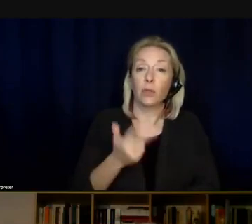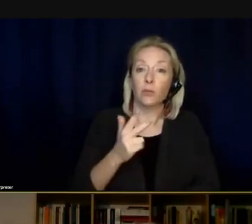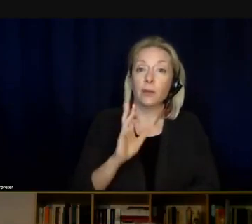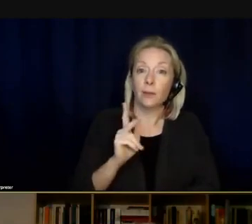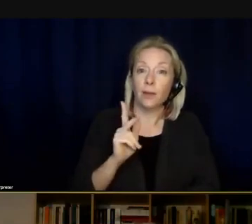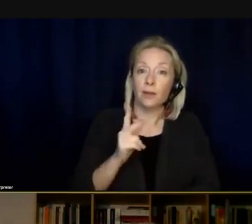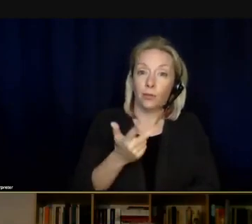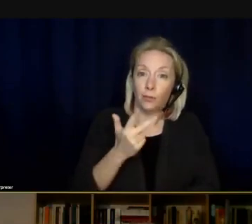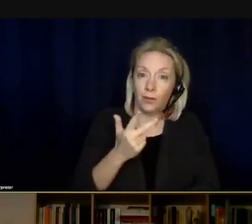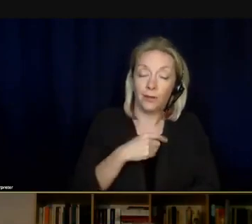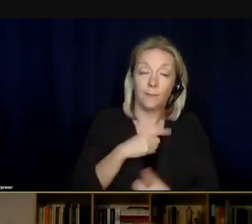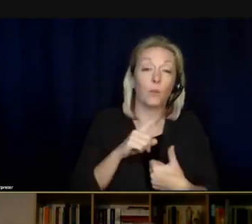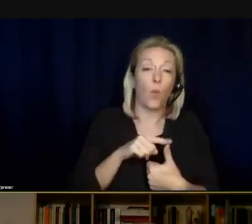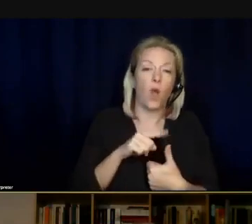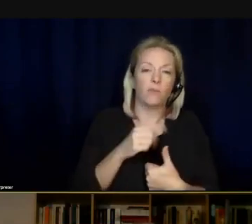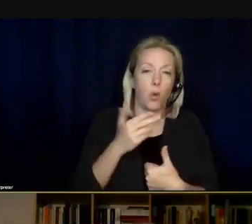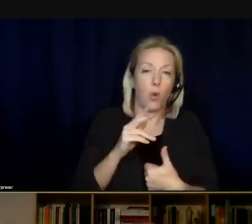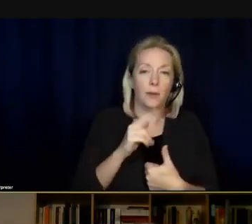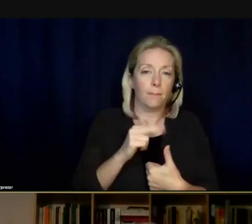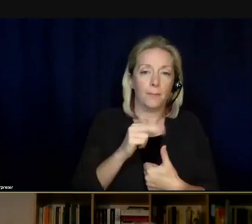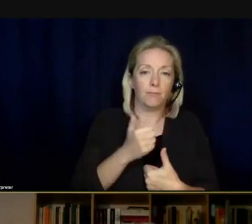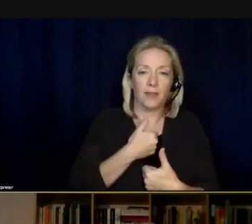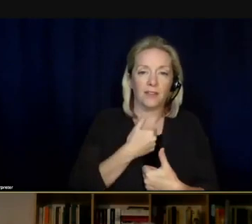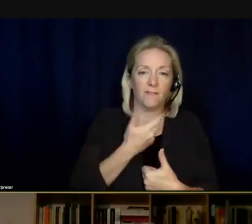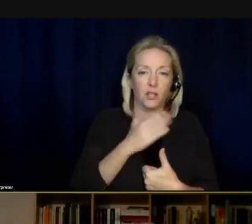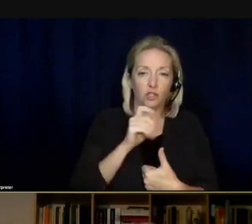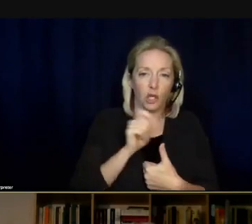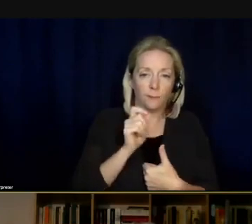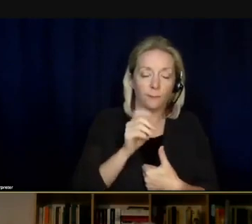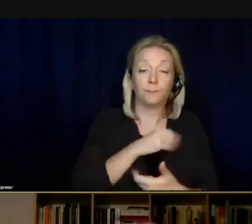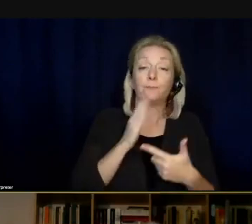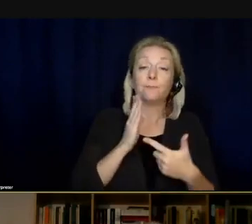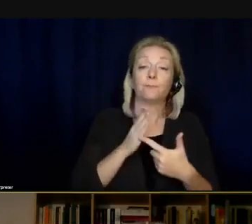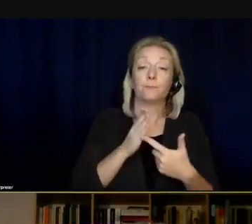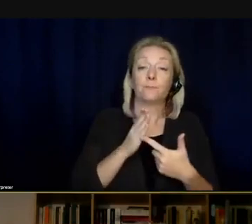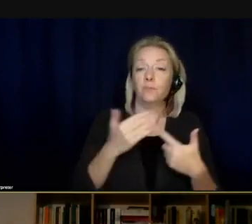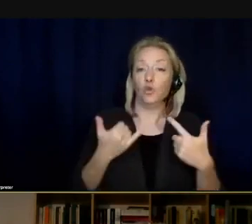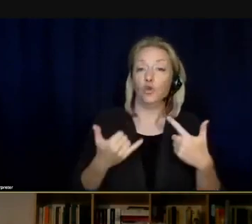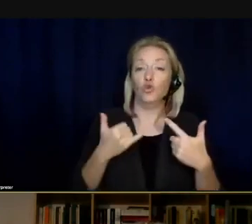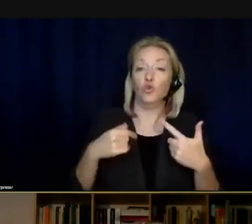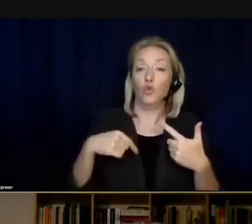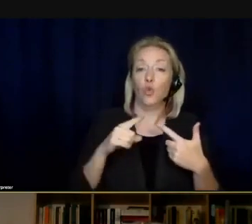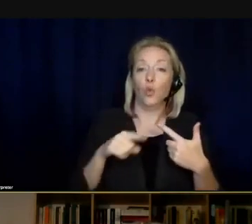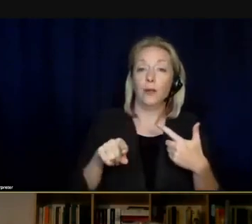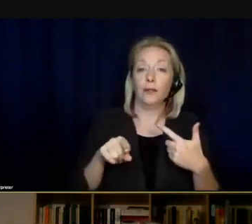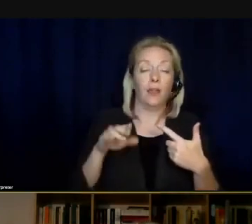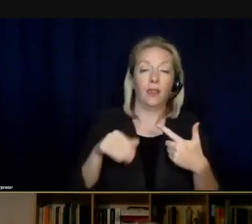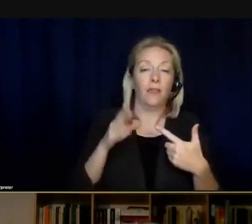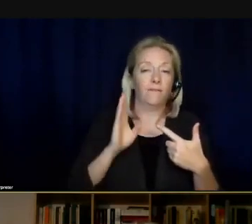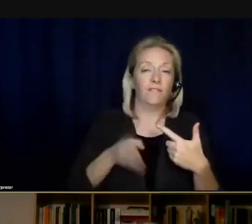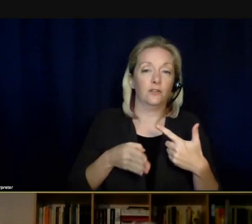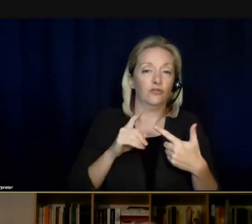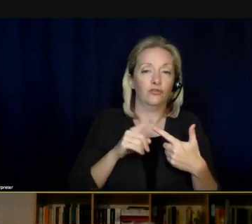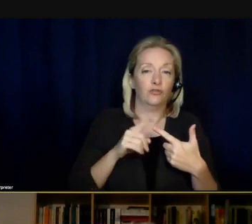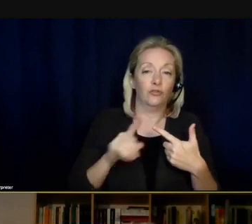already published. You built the whole thing finished. You have a bank for quizzes that you're working on, you didn't finish